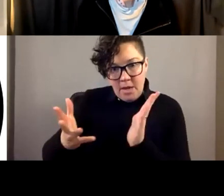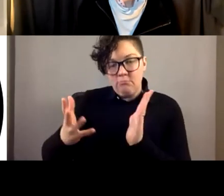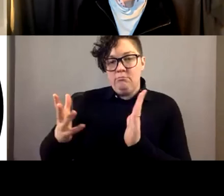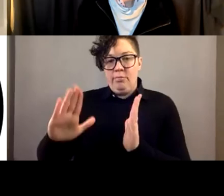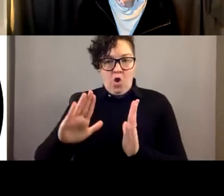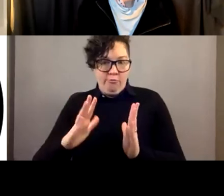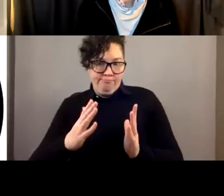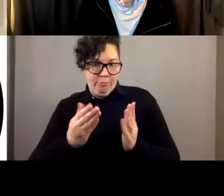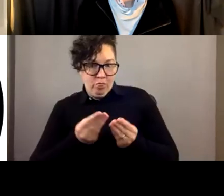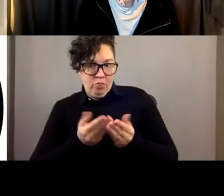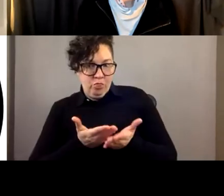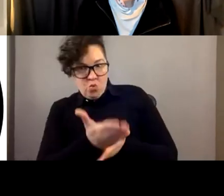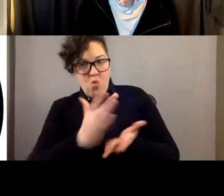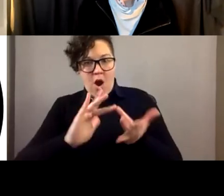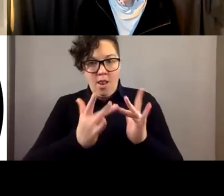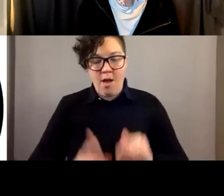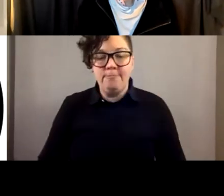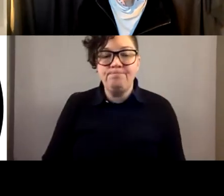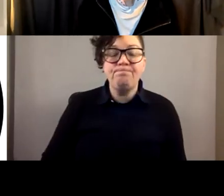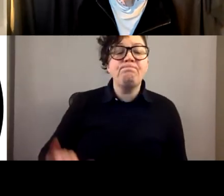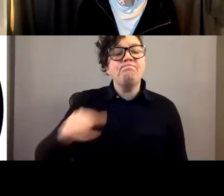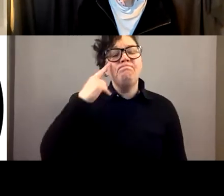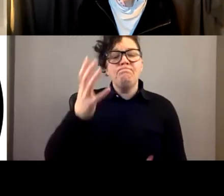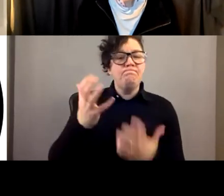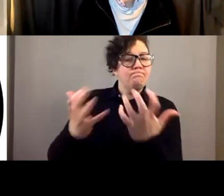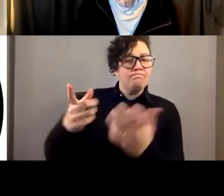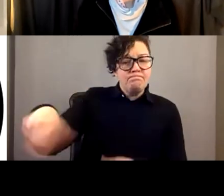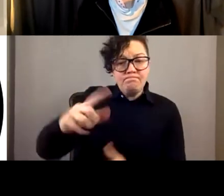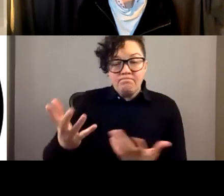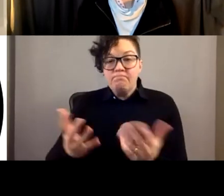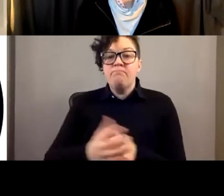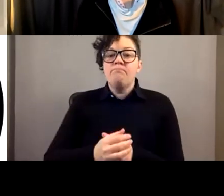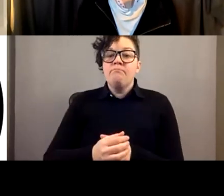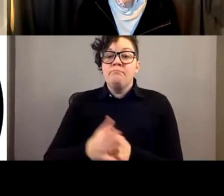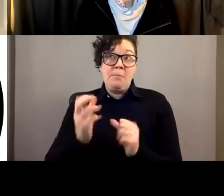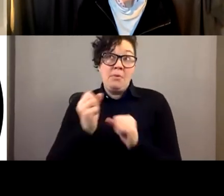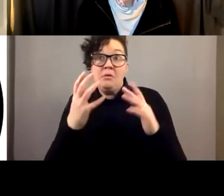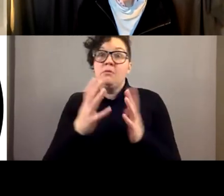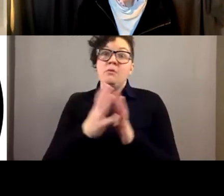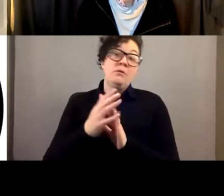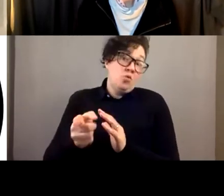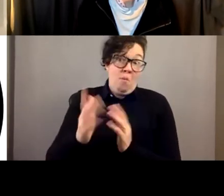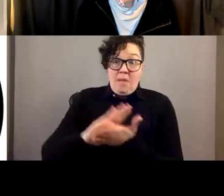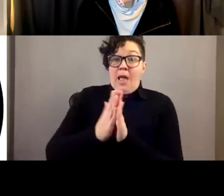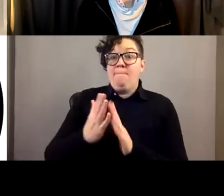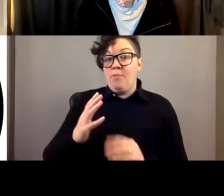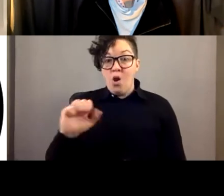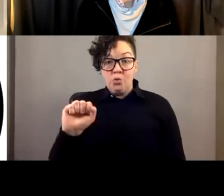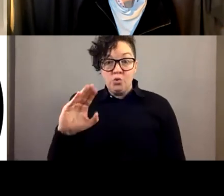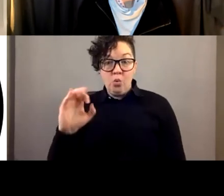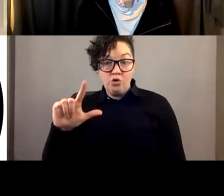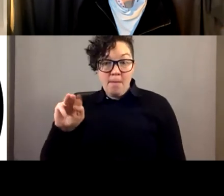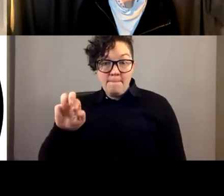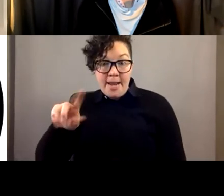that, you know, the folks in the audience, I bet we have some future social media company employees, and we certainly have